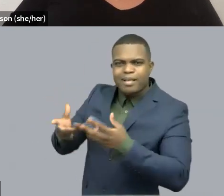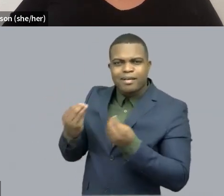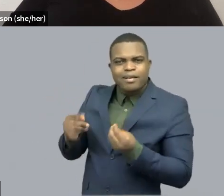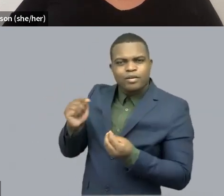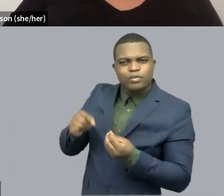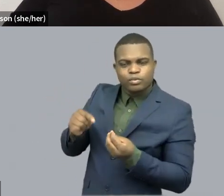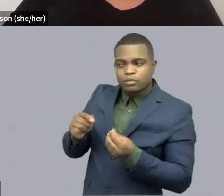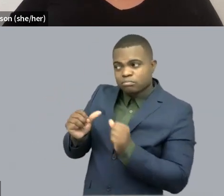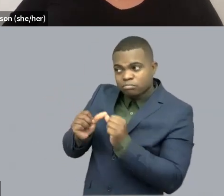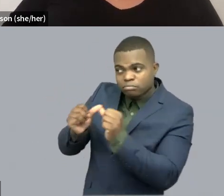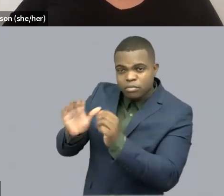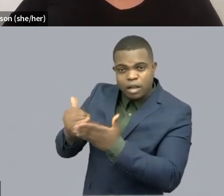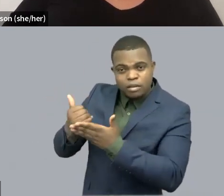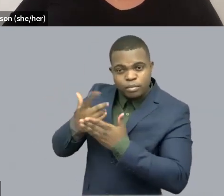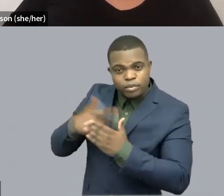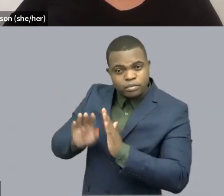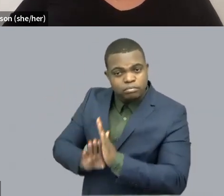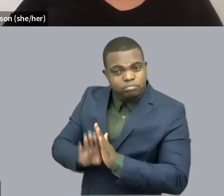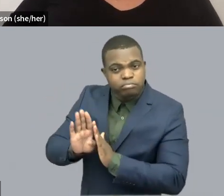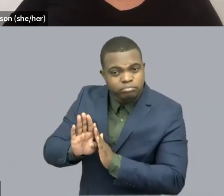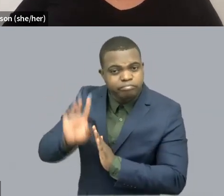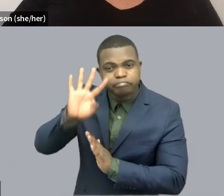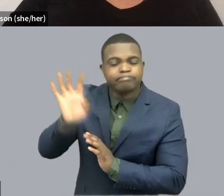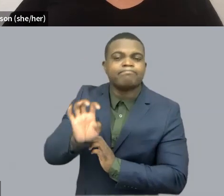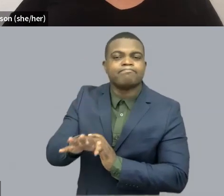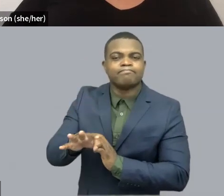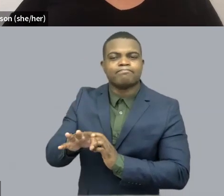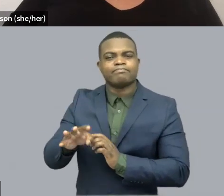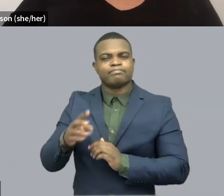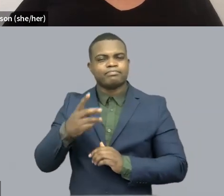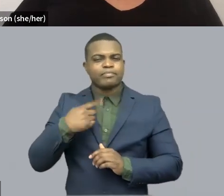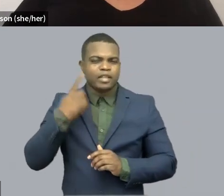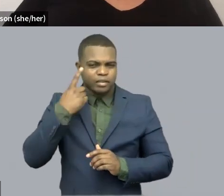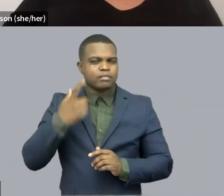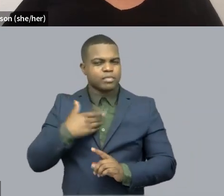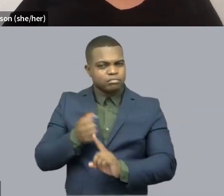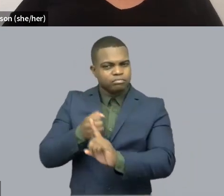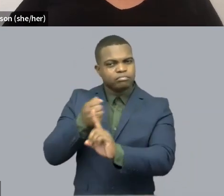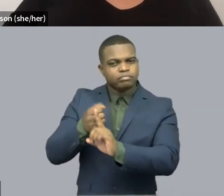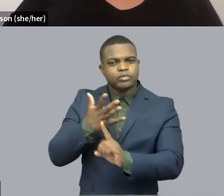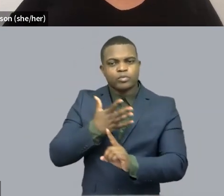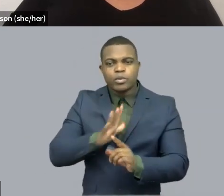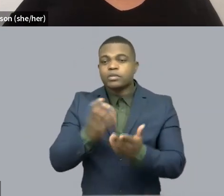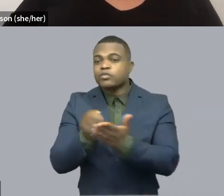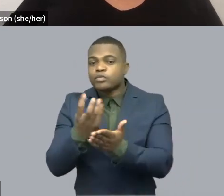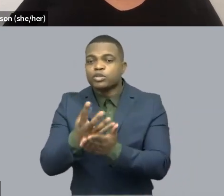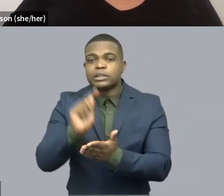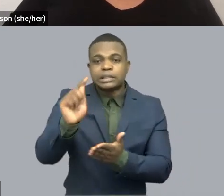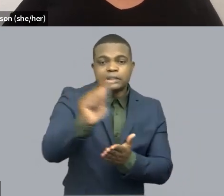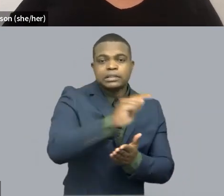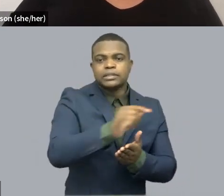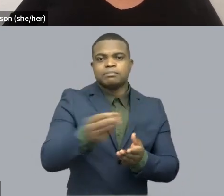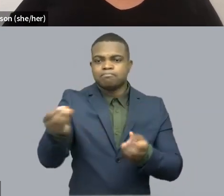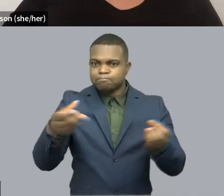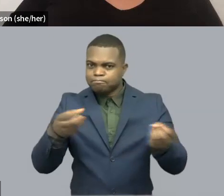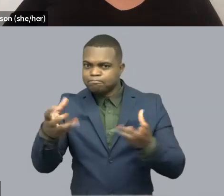channels and work with tech workers who are whistleblowing and who are siphoning information from inside the company, really able to engage